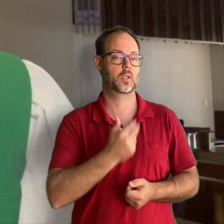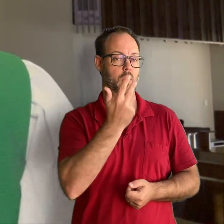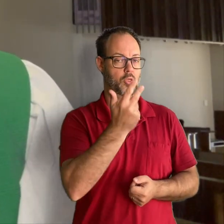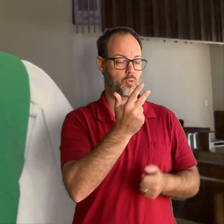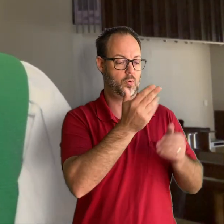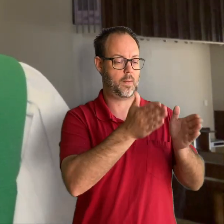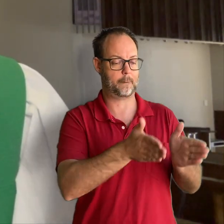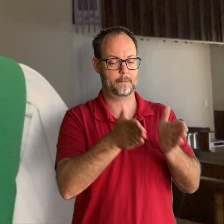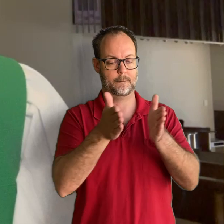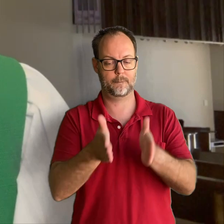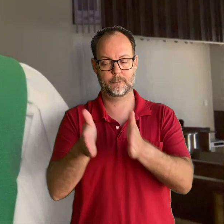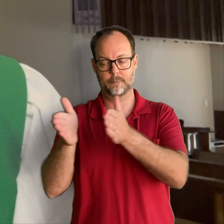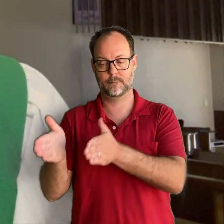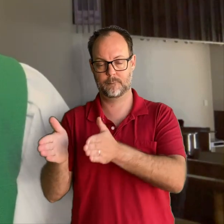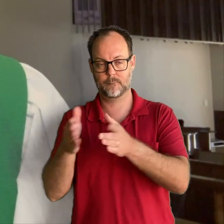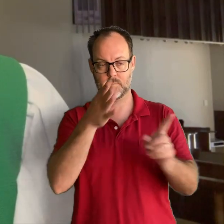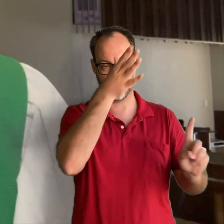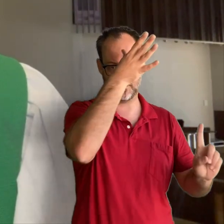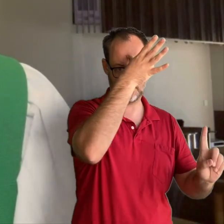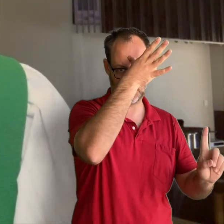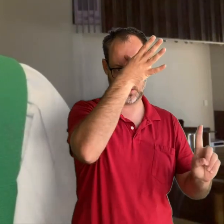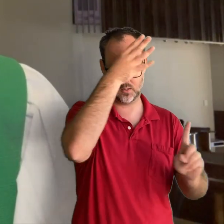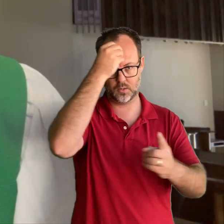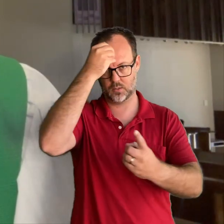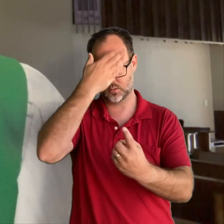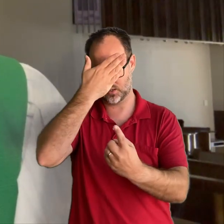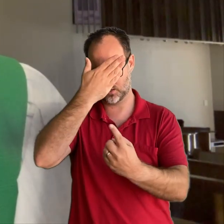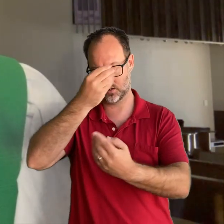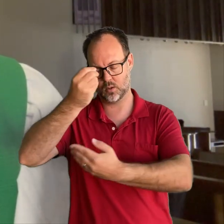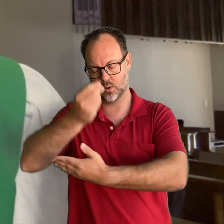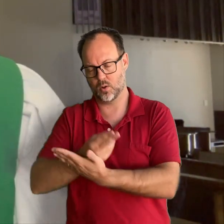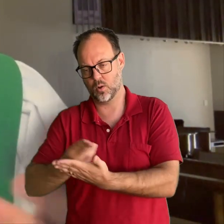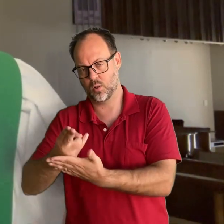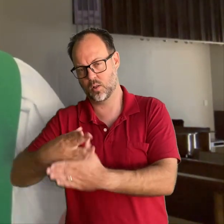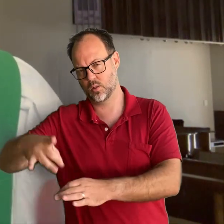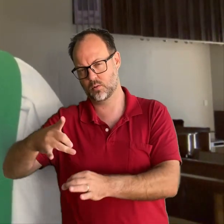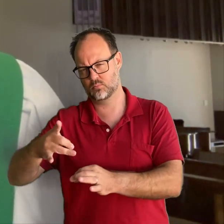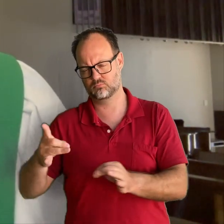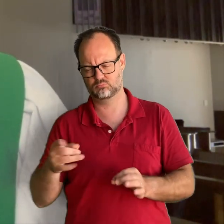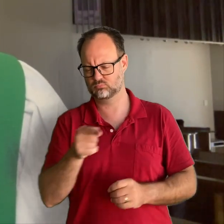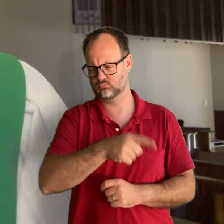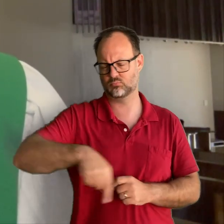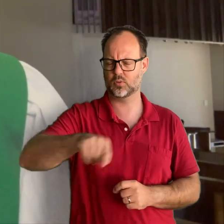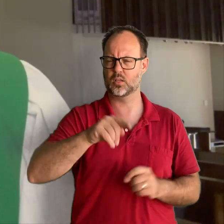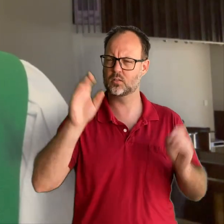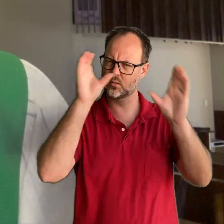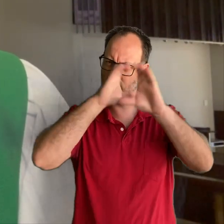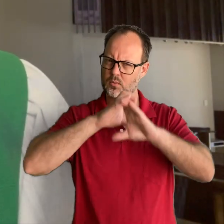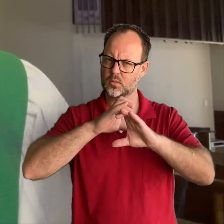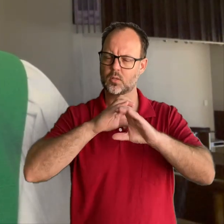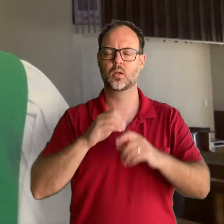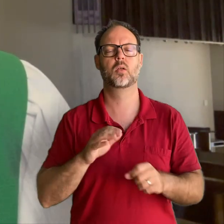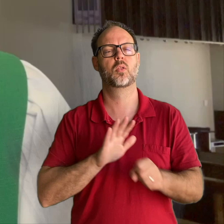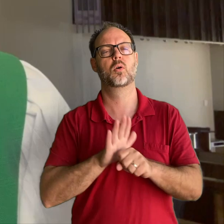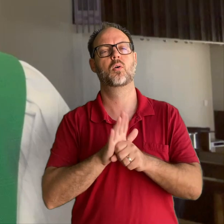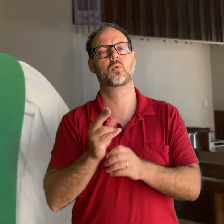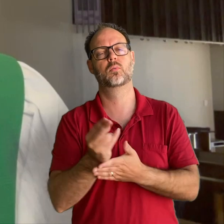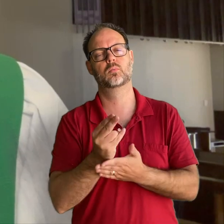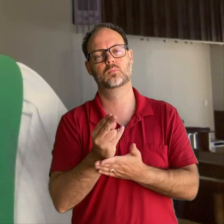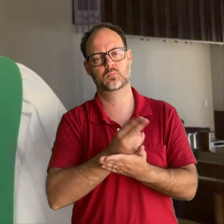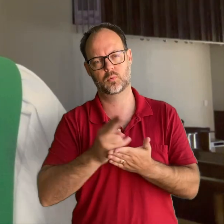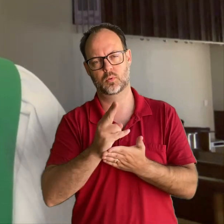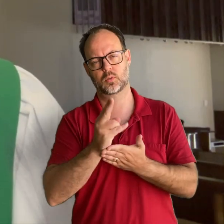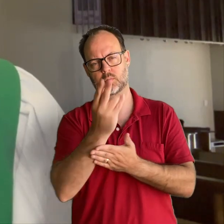three persons, Father, Son, and Holy Spirit. It's the mystery of the Holy Trinity.